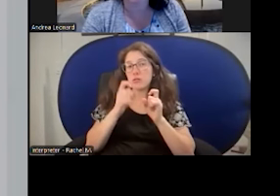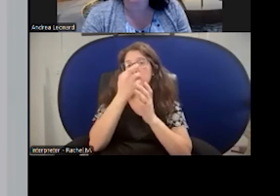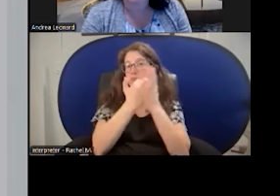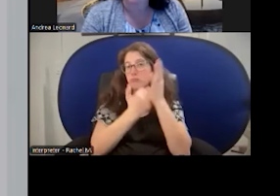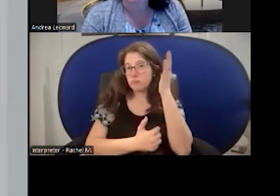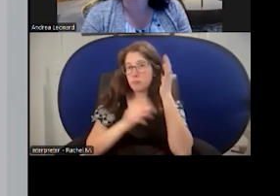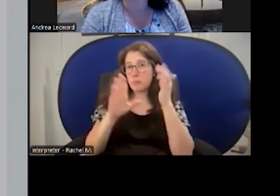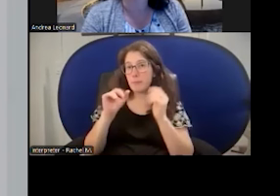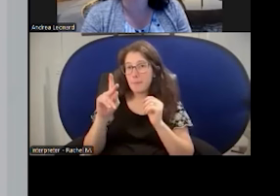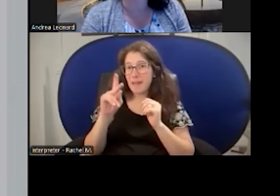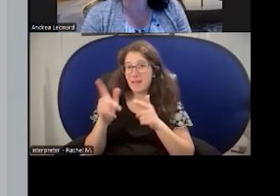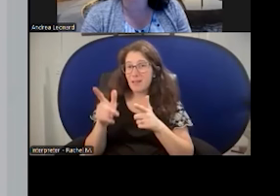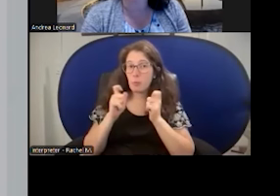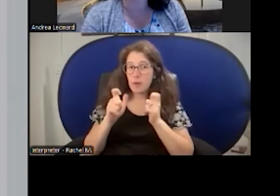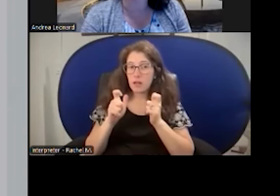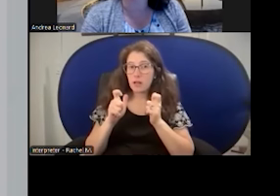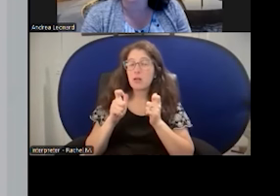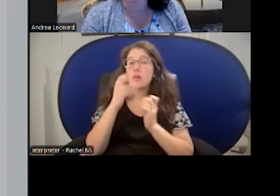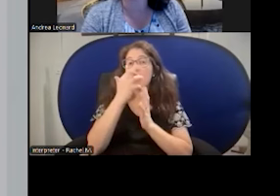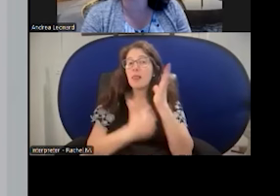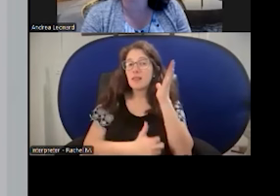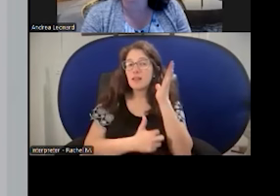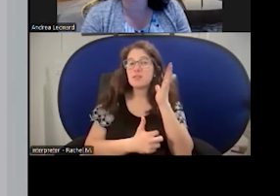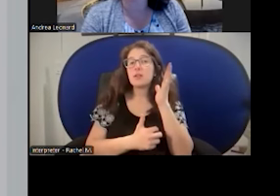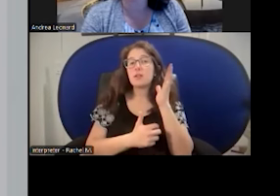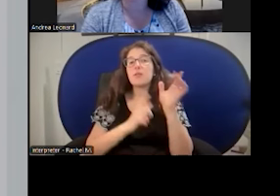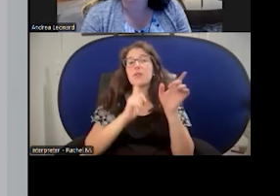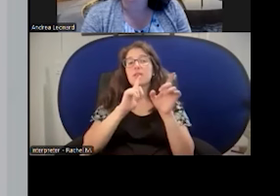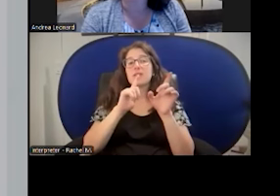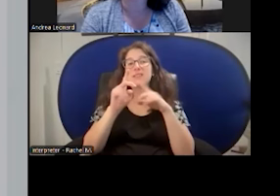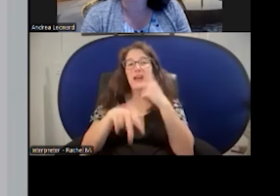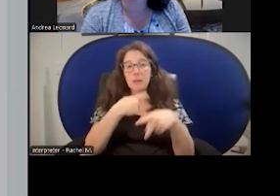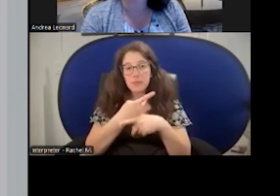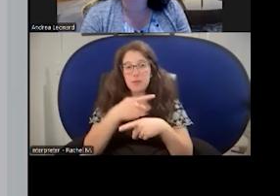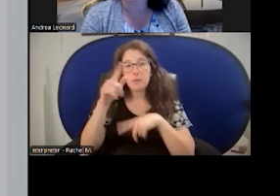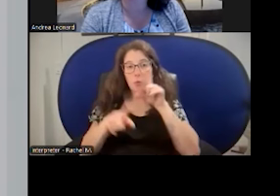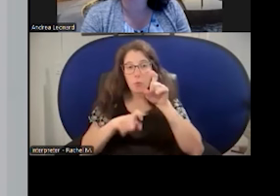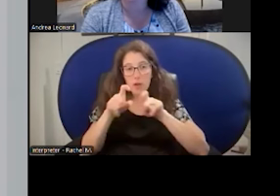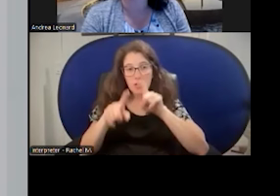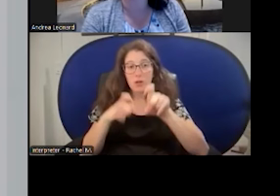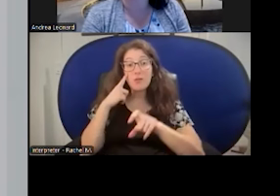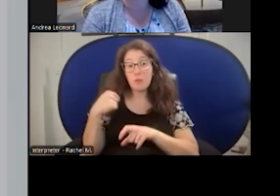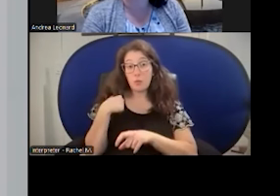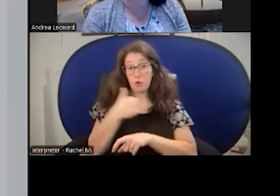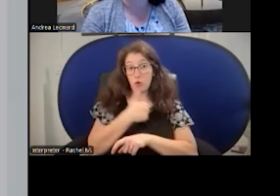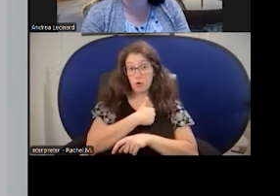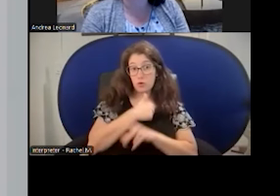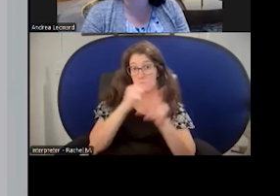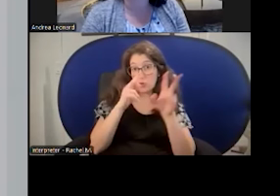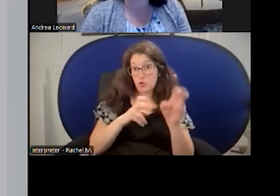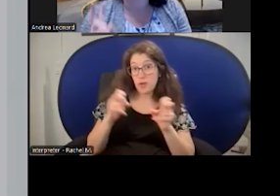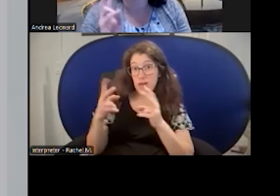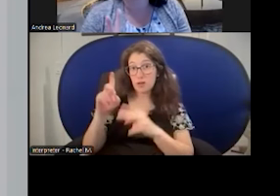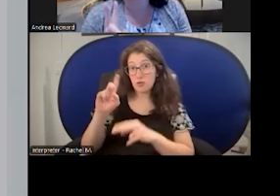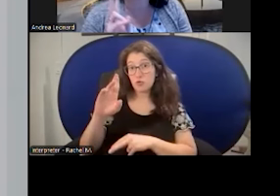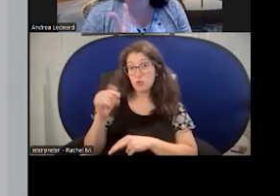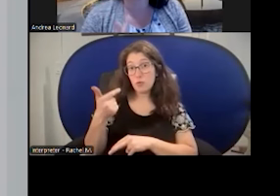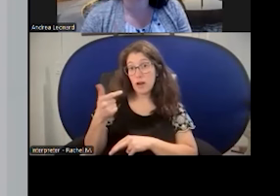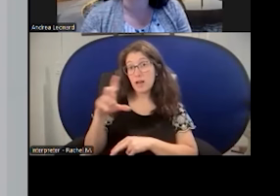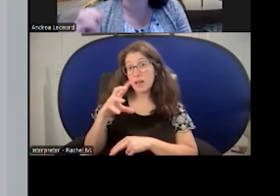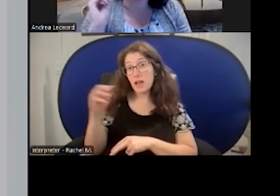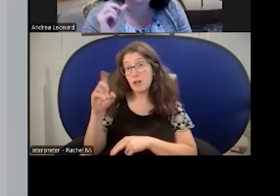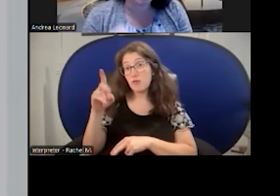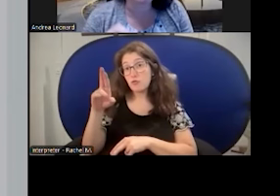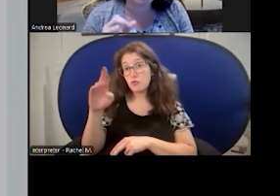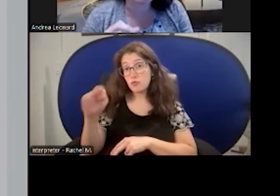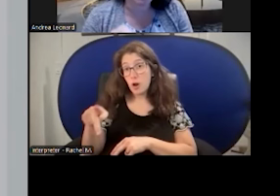them. But for us, it's drag and drop onto image and drag and drop markers. Those are the two that